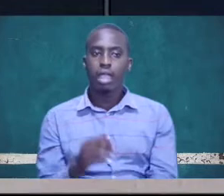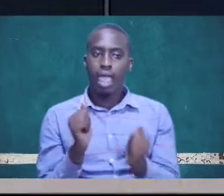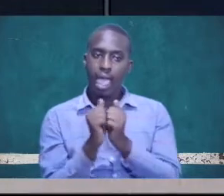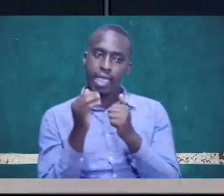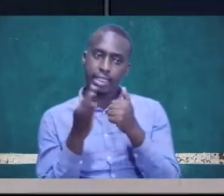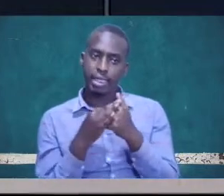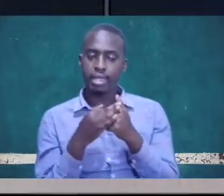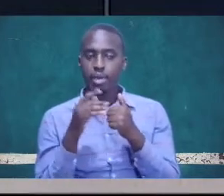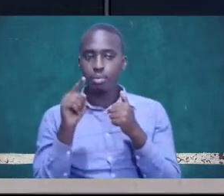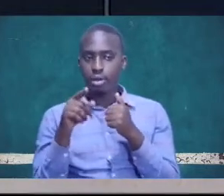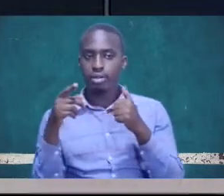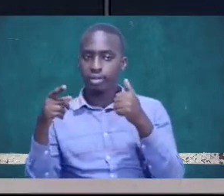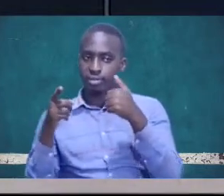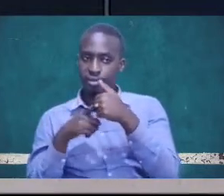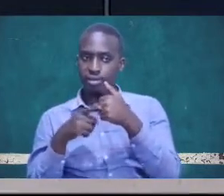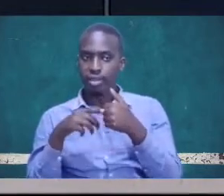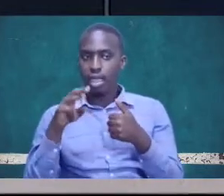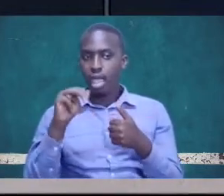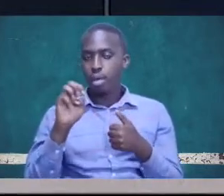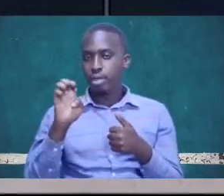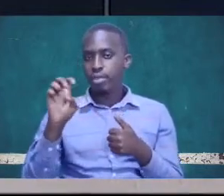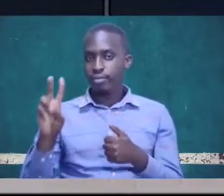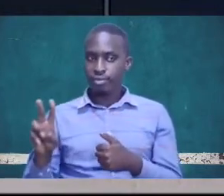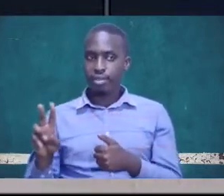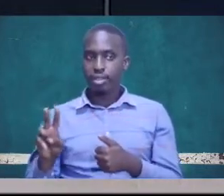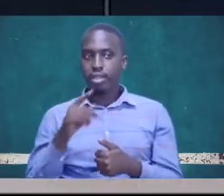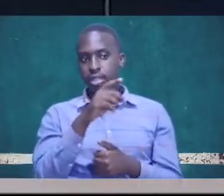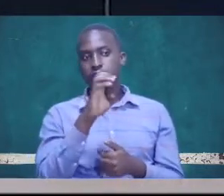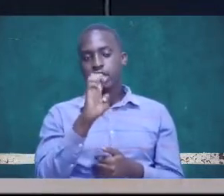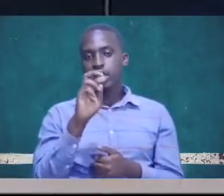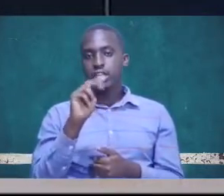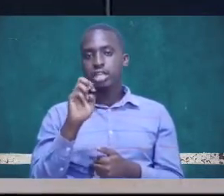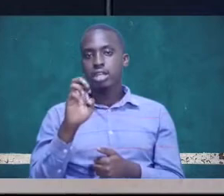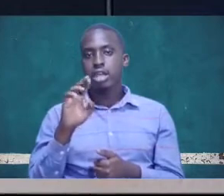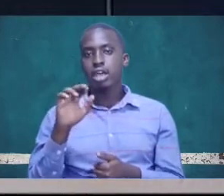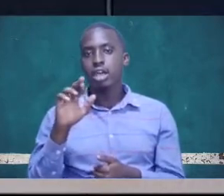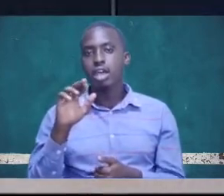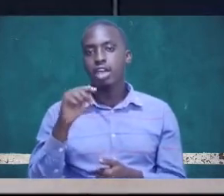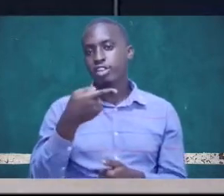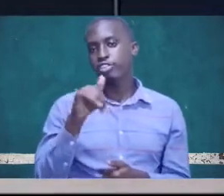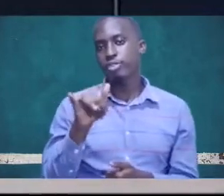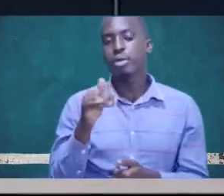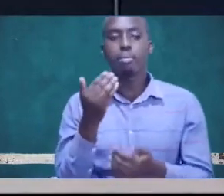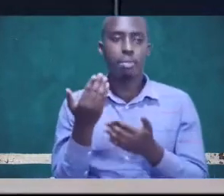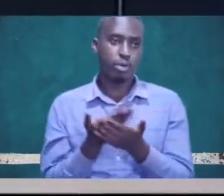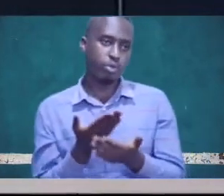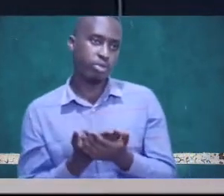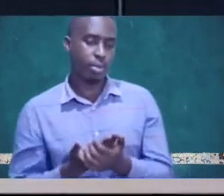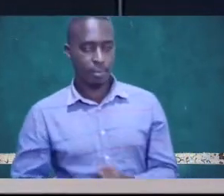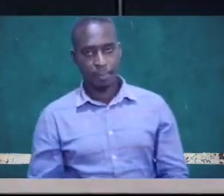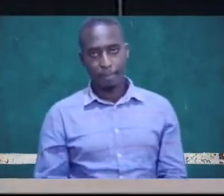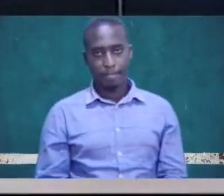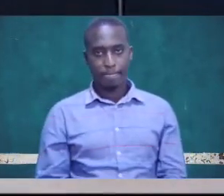18.6 mega electrovolts. This is the energy that is being released.